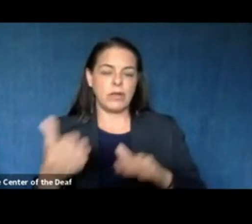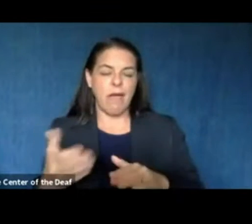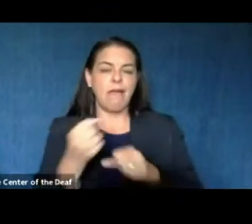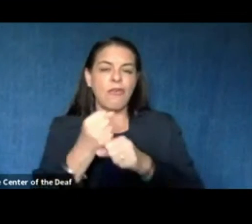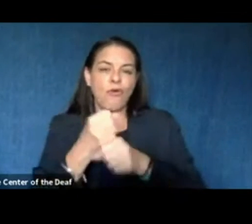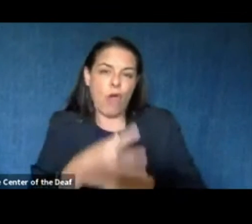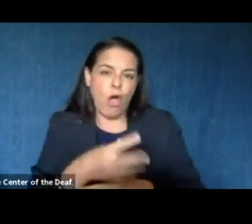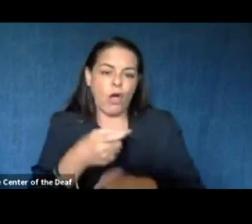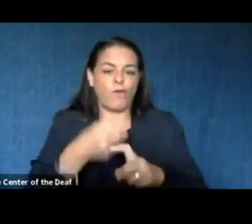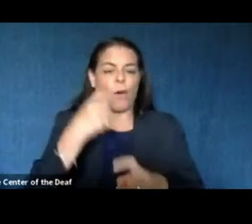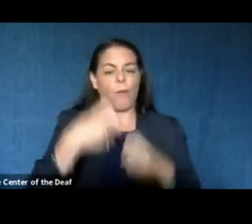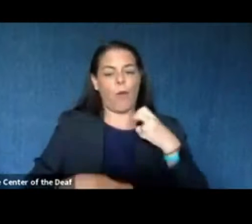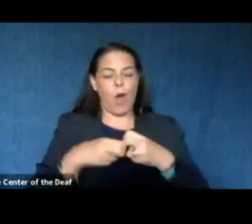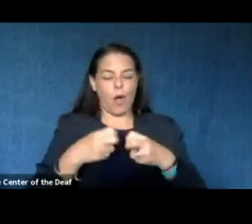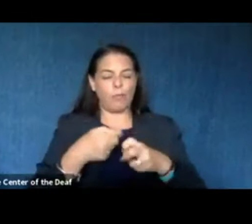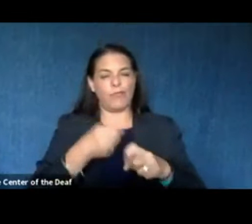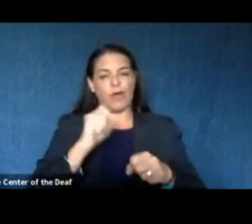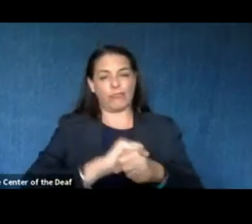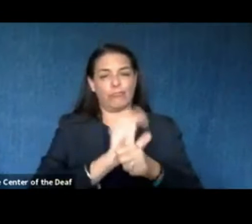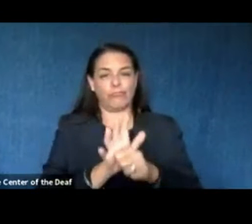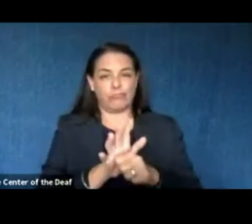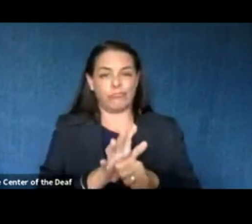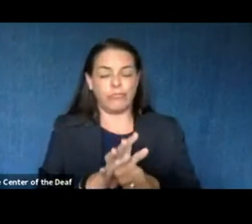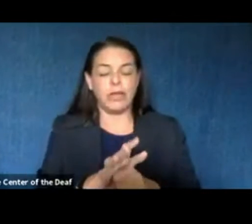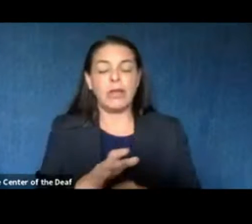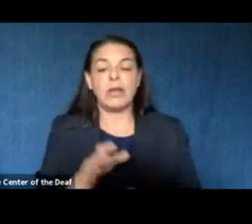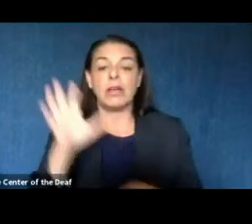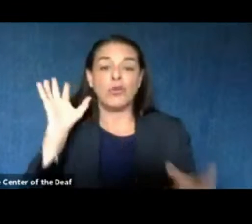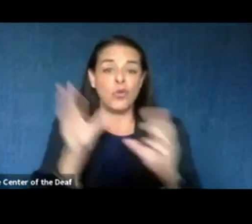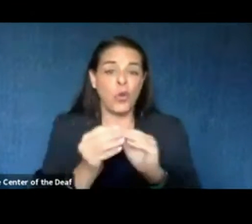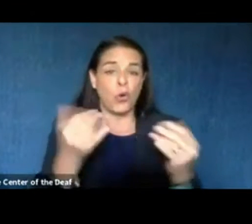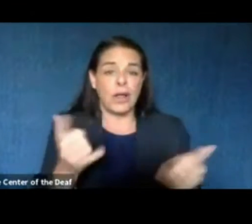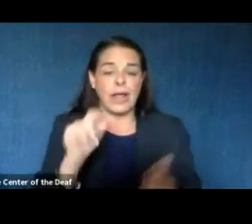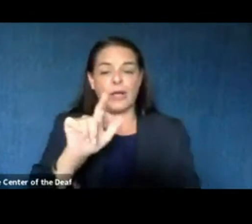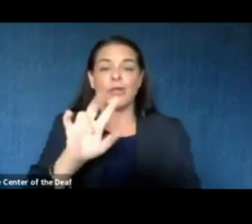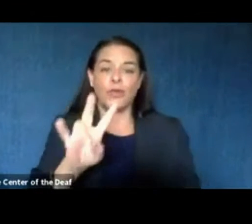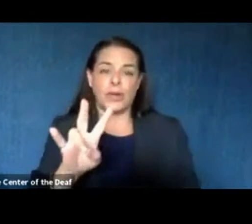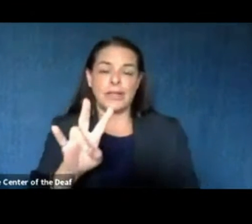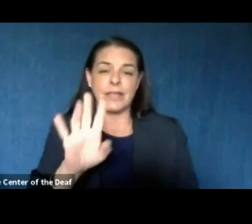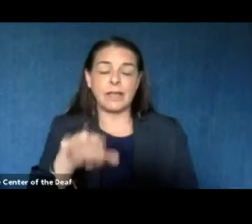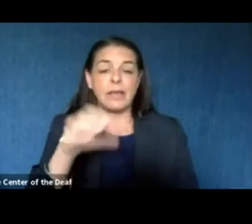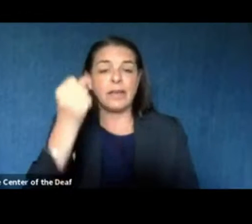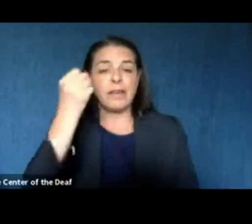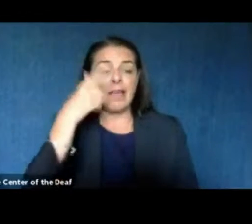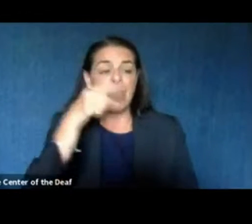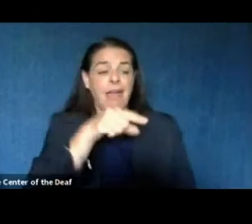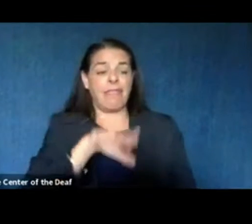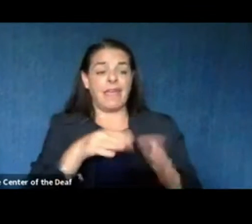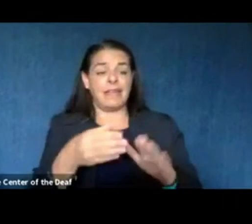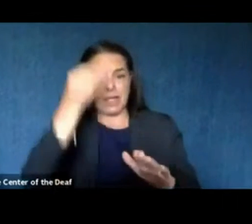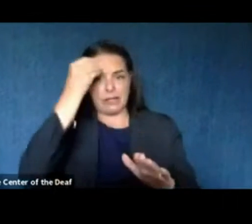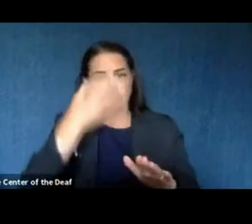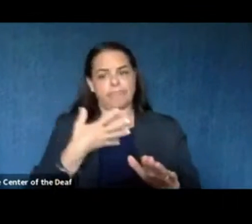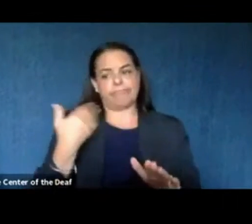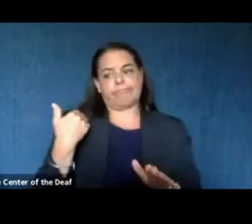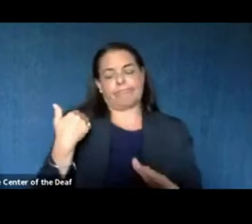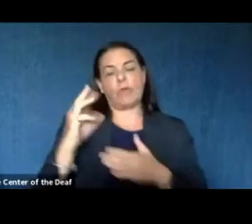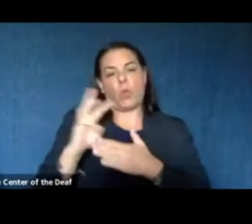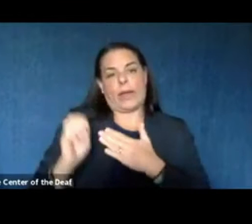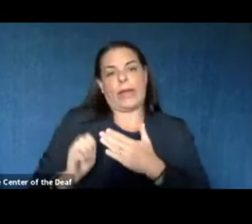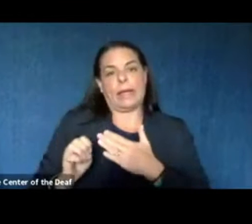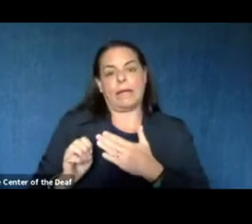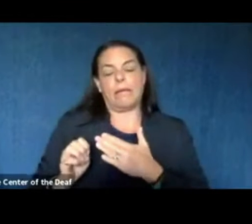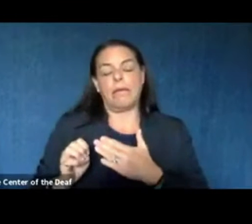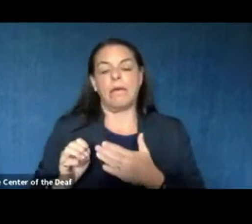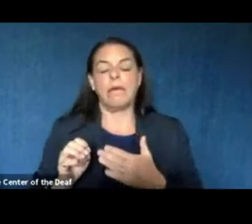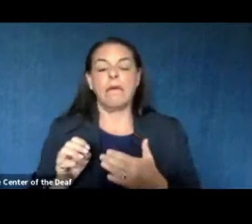from COVID-19, bringing our total to 27. We do want to clarify that this death was reported to us over the weekend. Of the